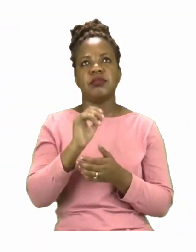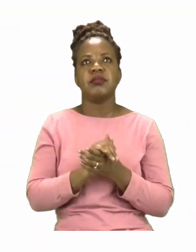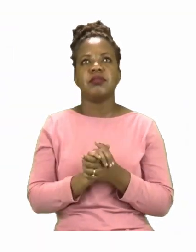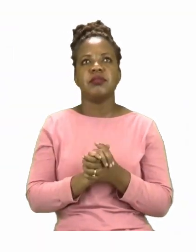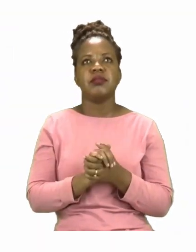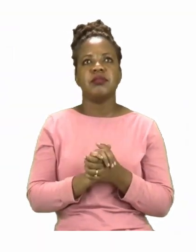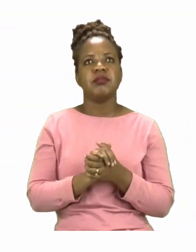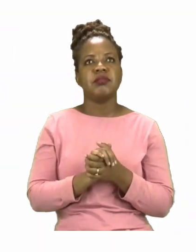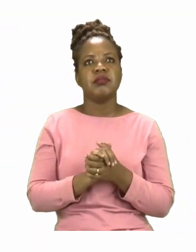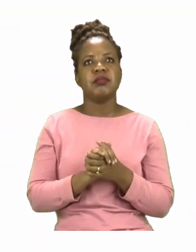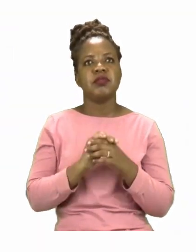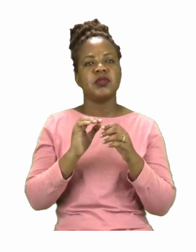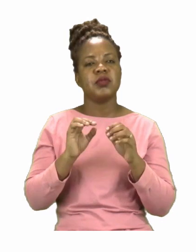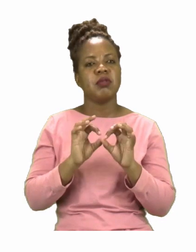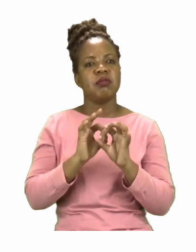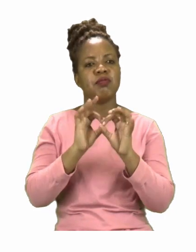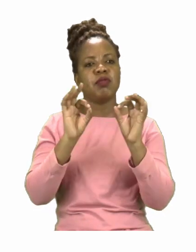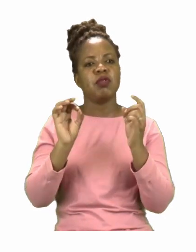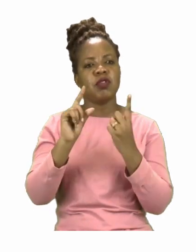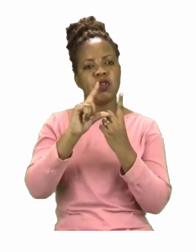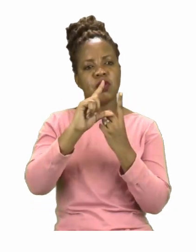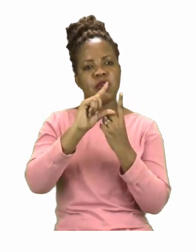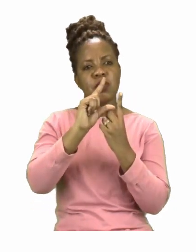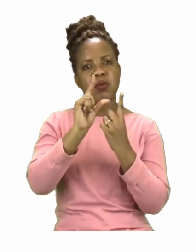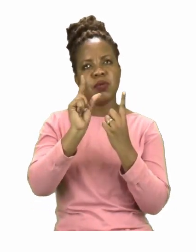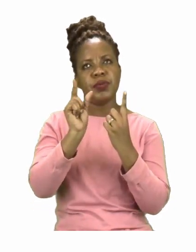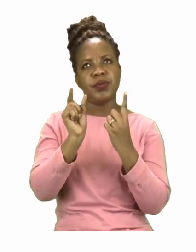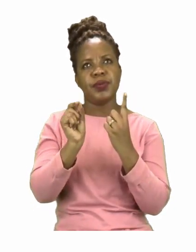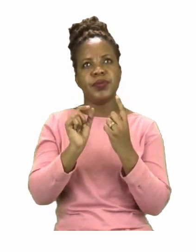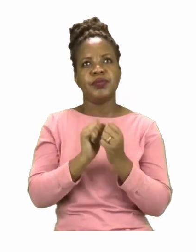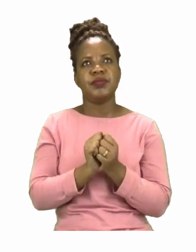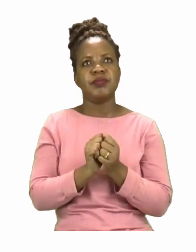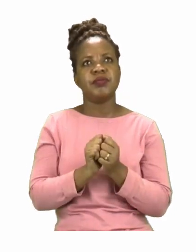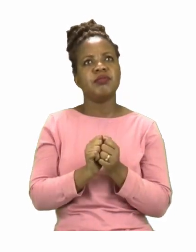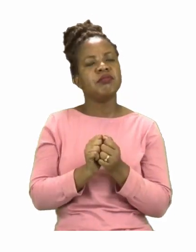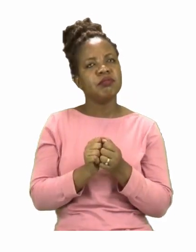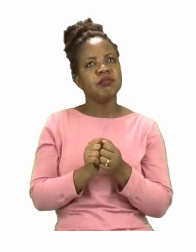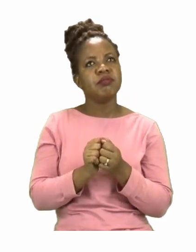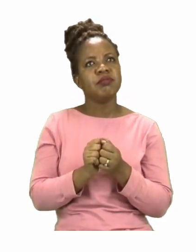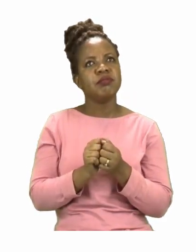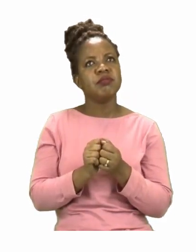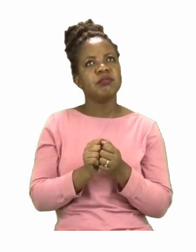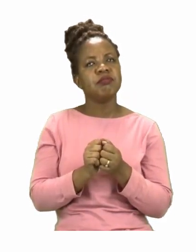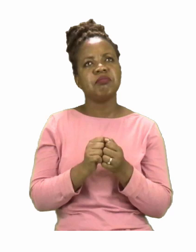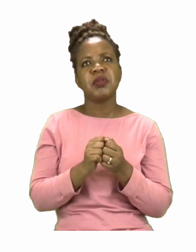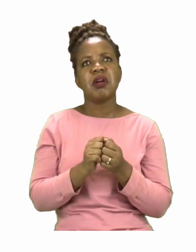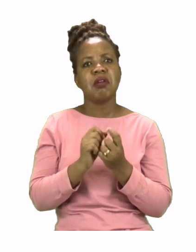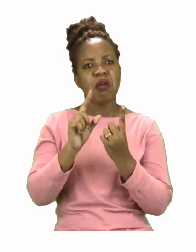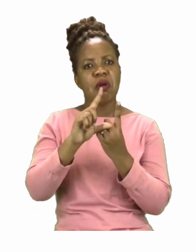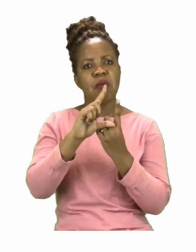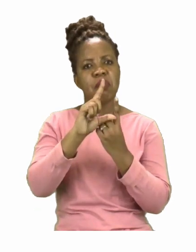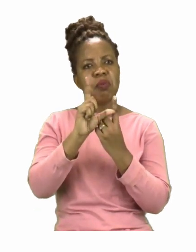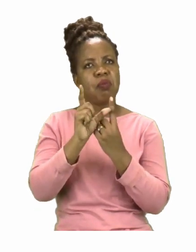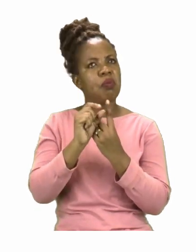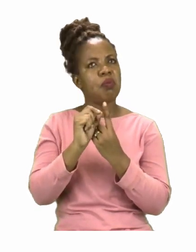have a beautiful leaf, but it is missing a lot of its parts. So it's going to be